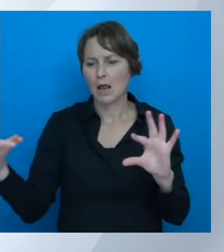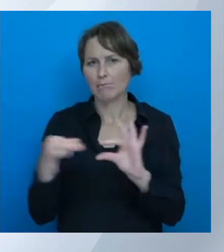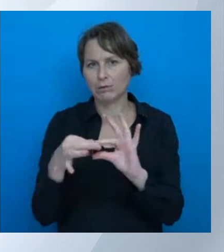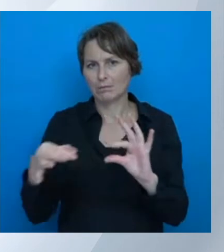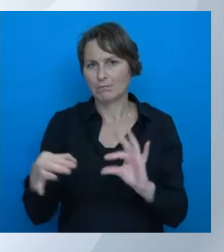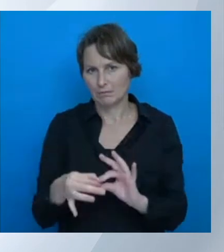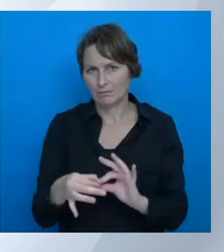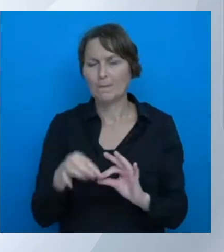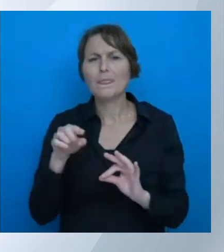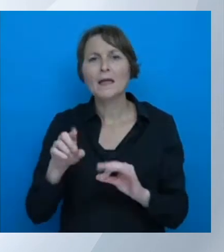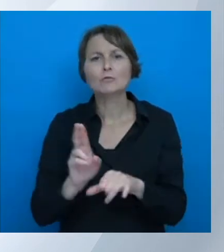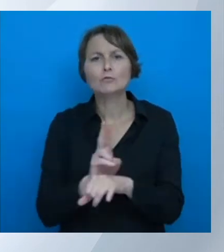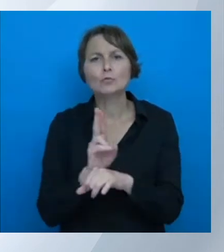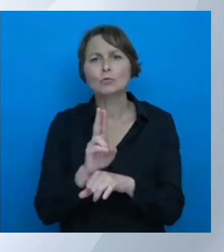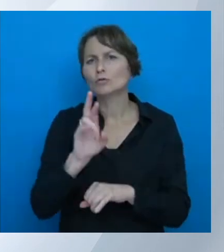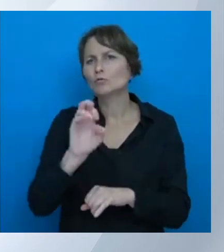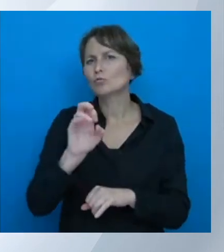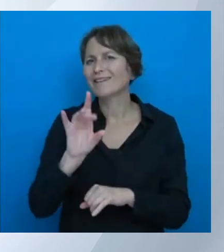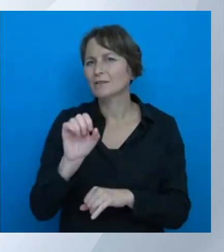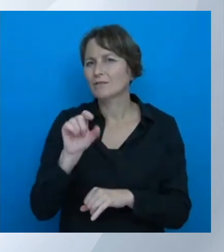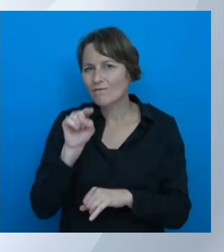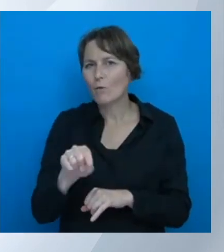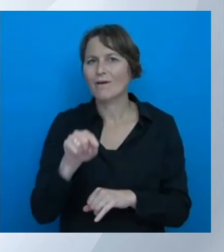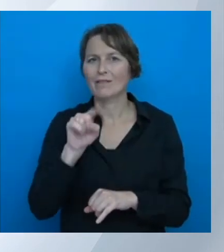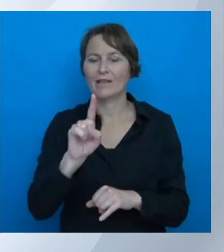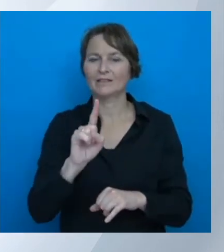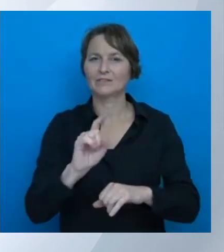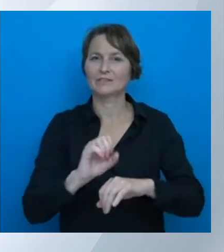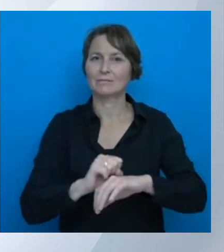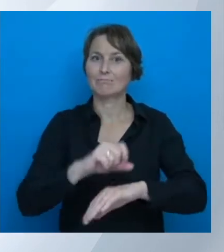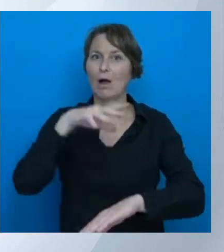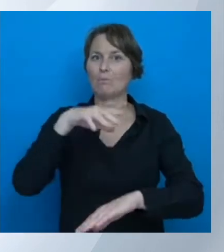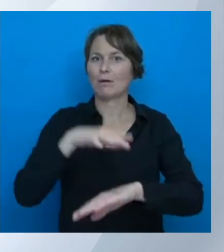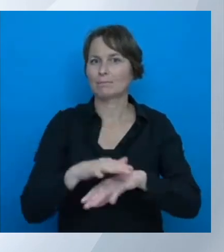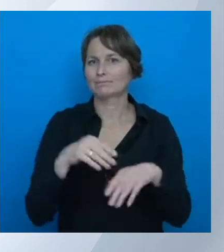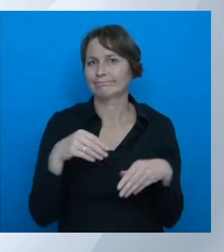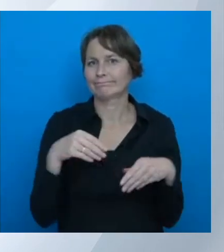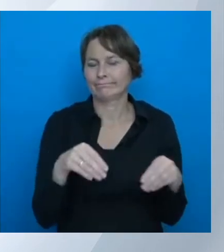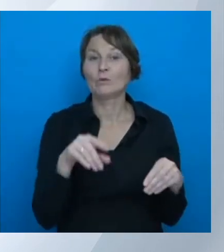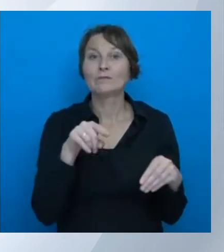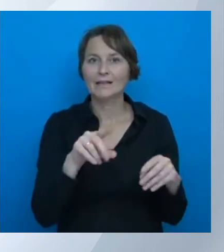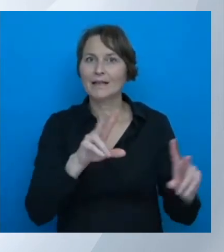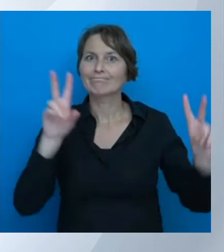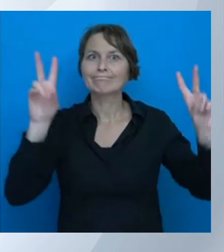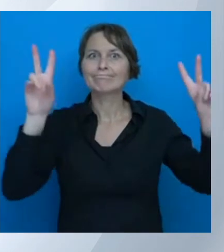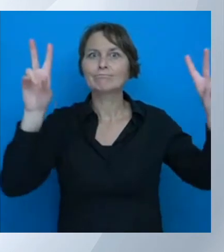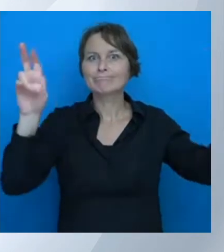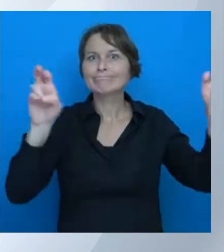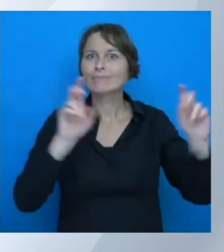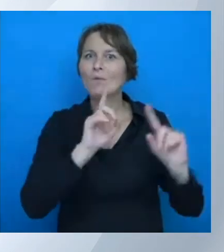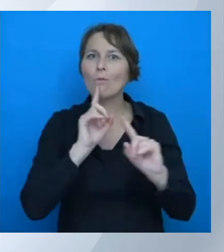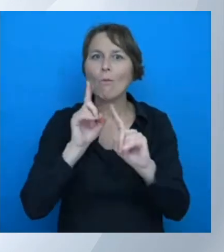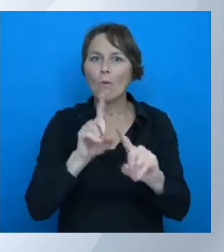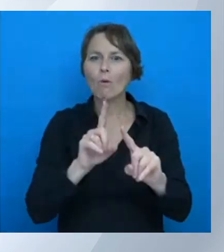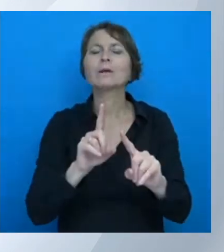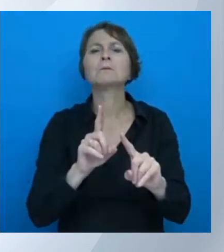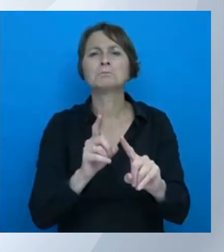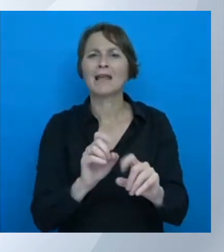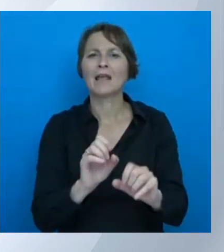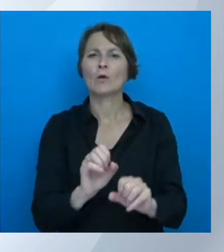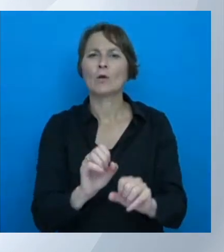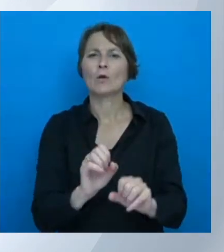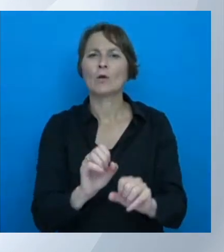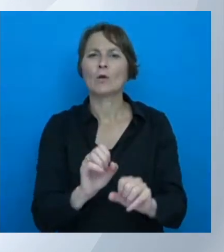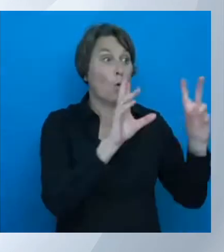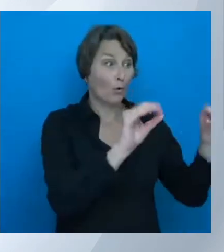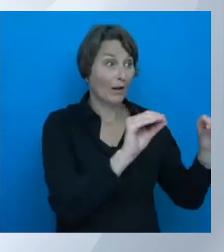as pub sub store, they found a topic of order, they will deliver it to shipping an email.